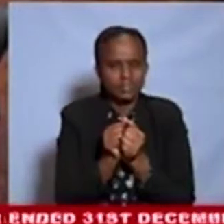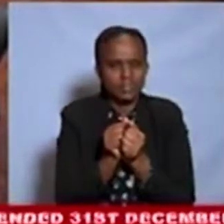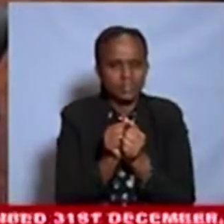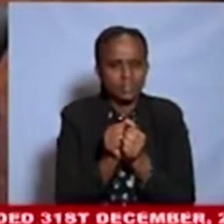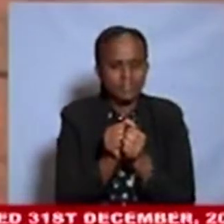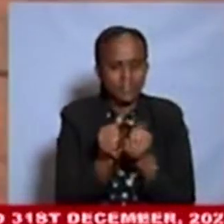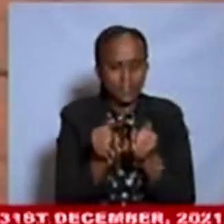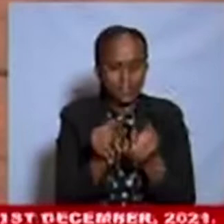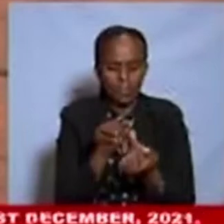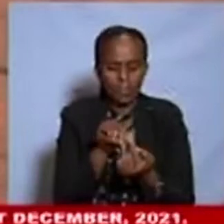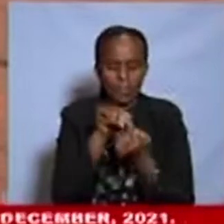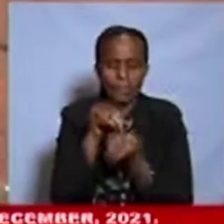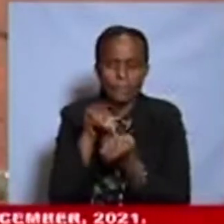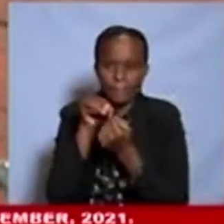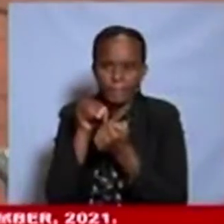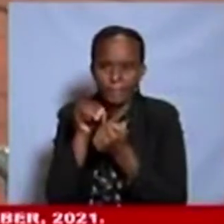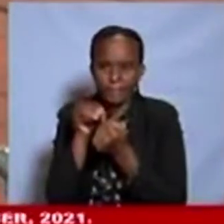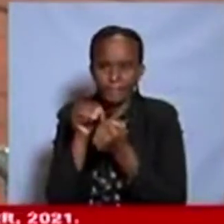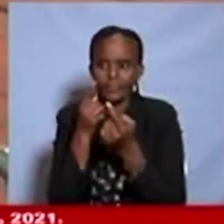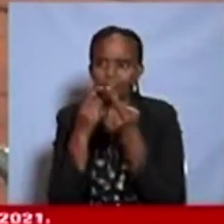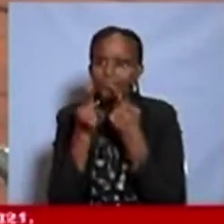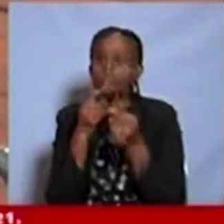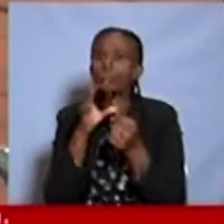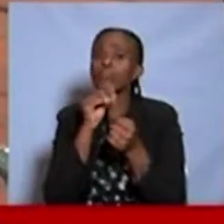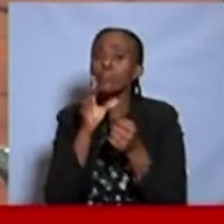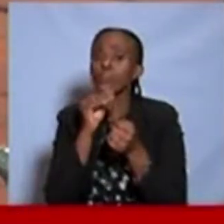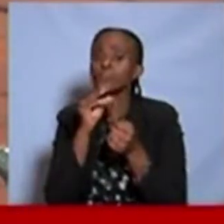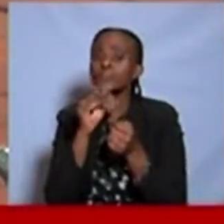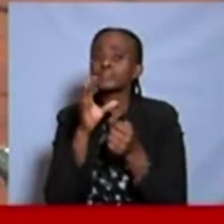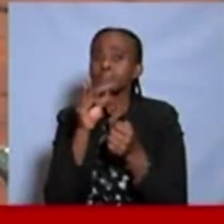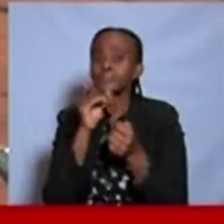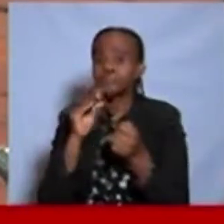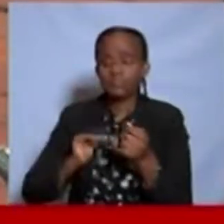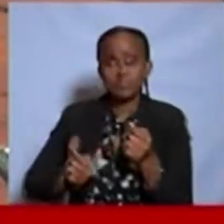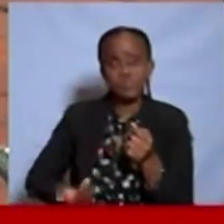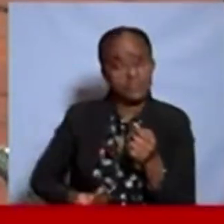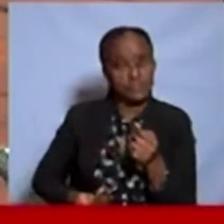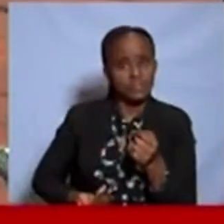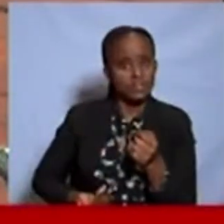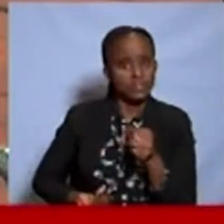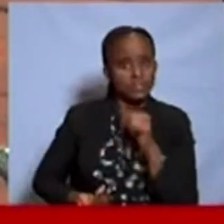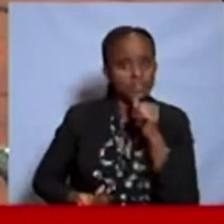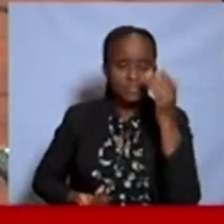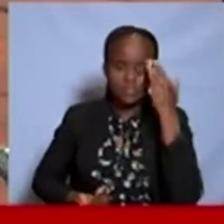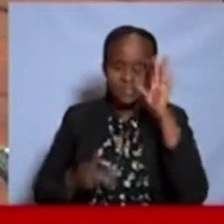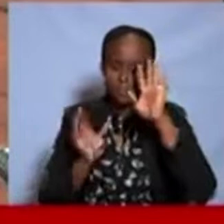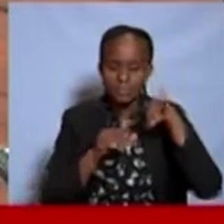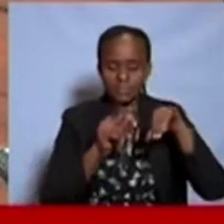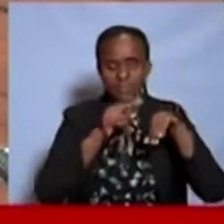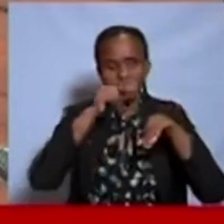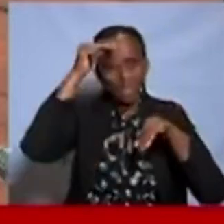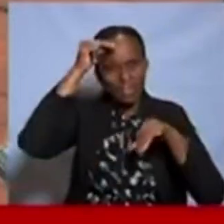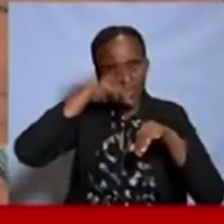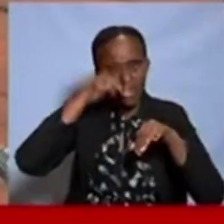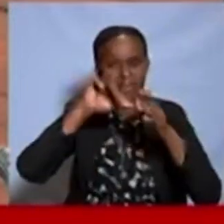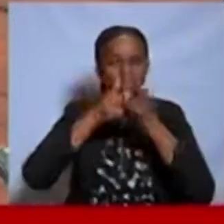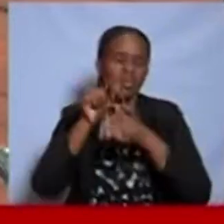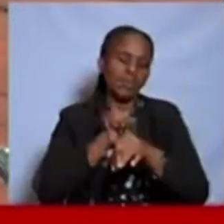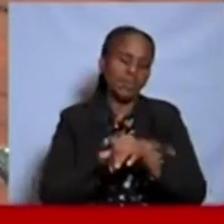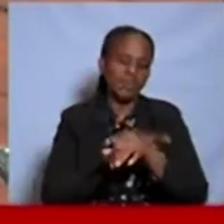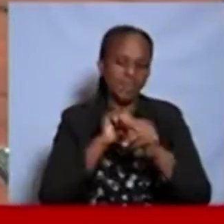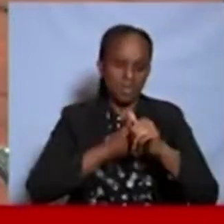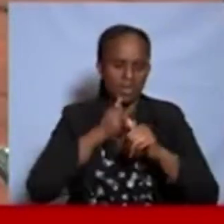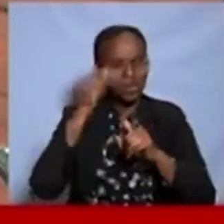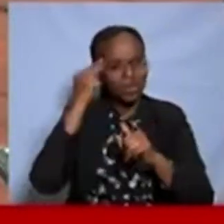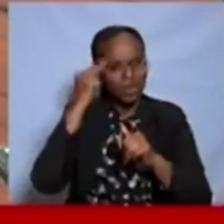when he talks about when that gentleman, whether it's a gentleman or a lady, left in Amwala, for how long? So that